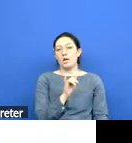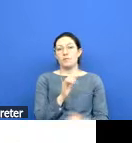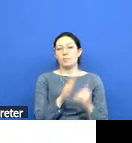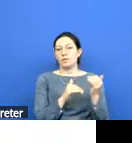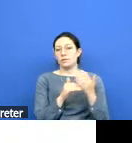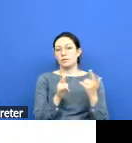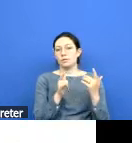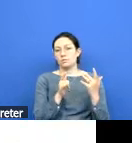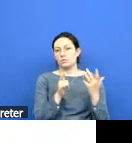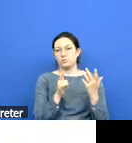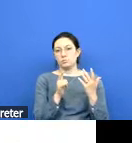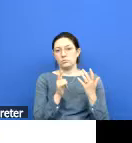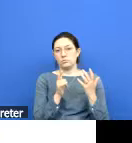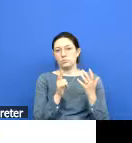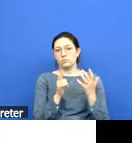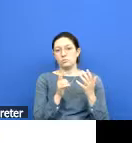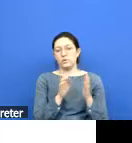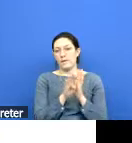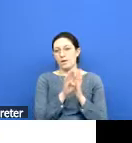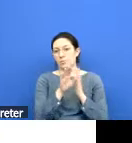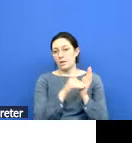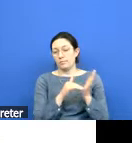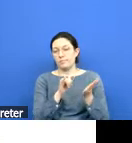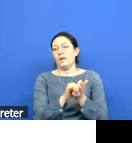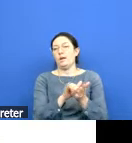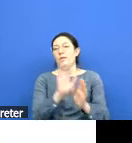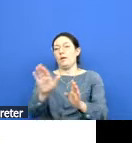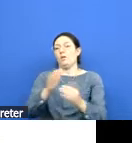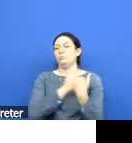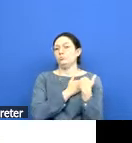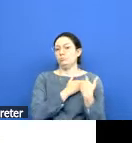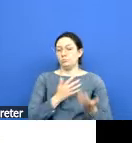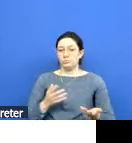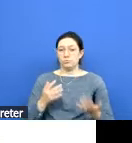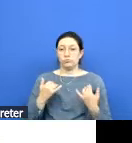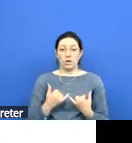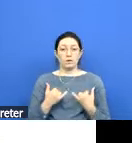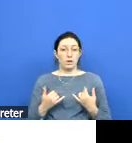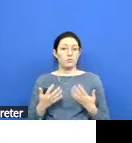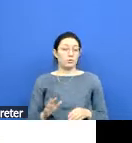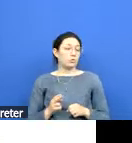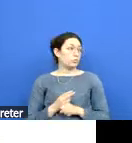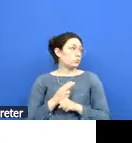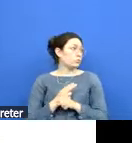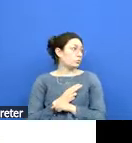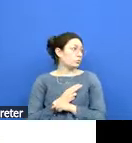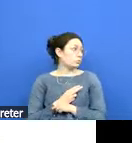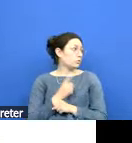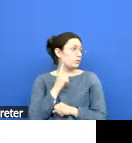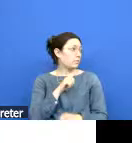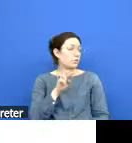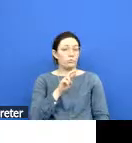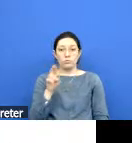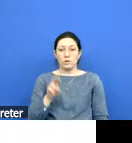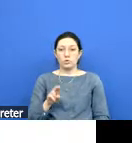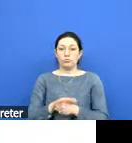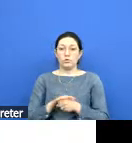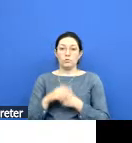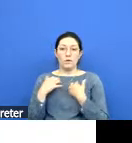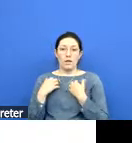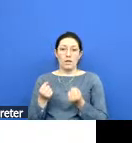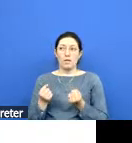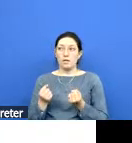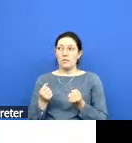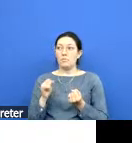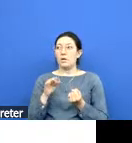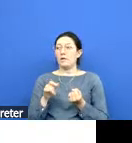building itself gets potentially redeveloped. Right now it's in use, Rochester Regional Health, but as anyone who